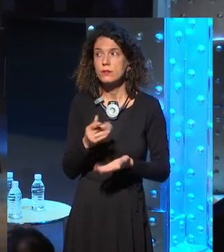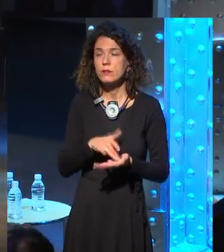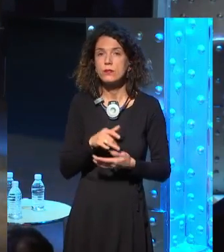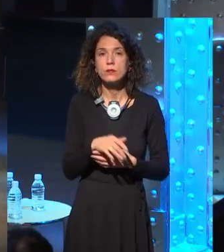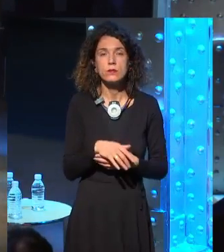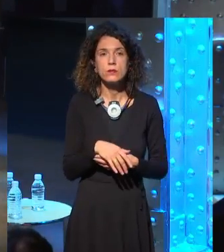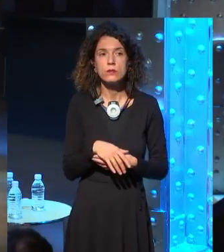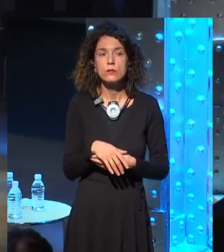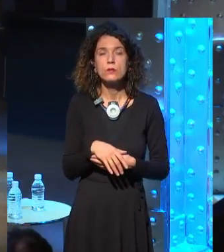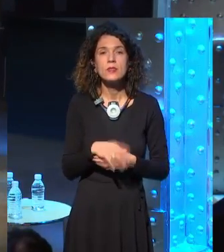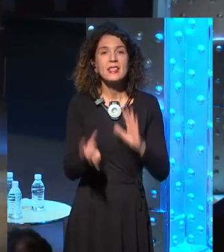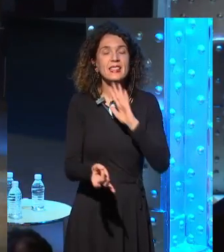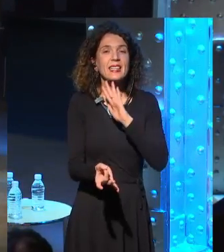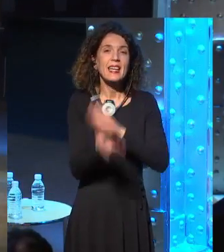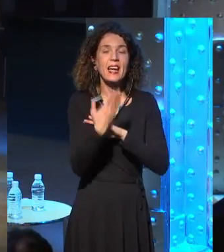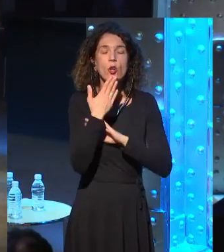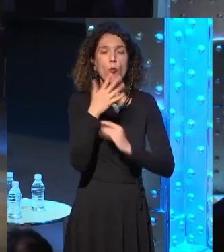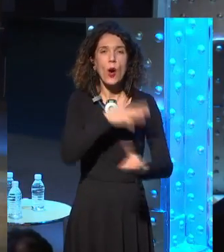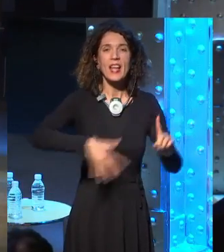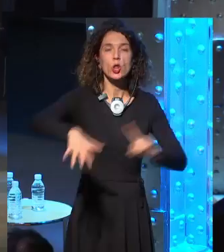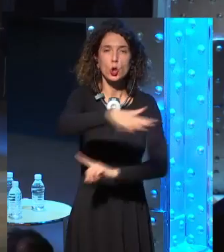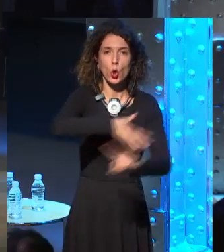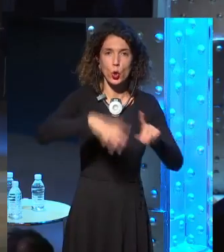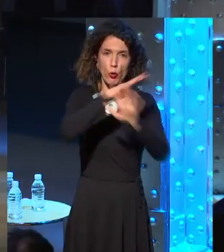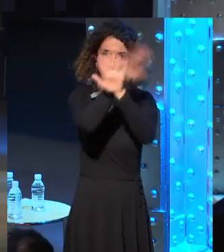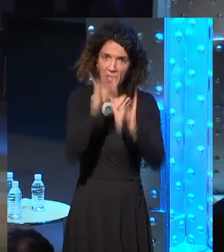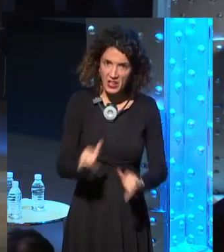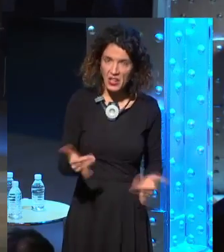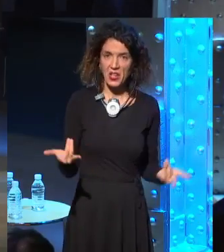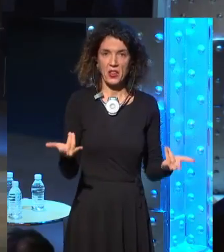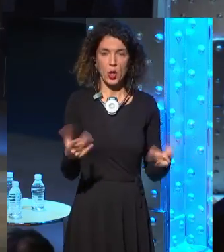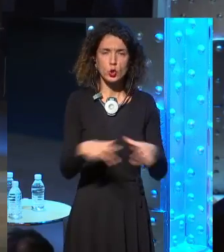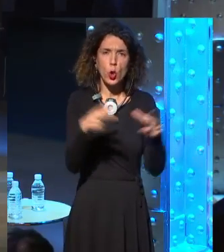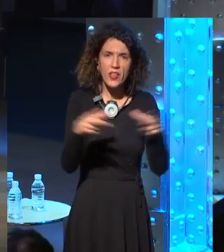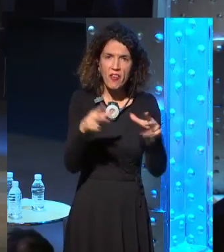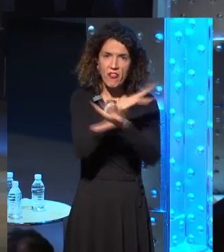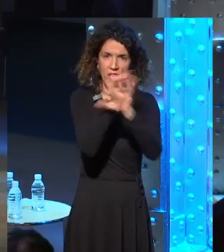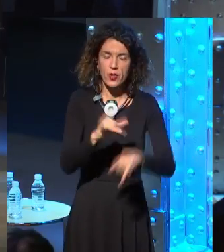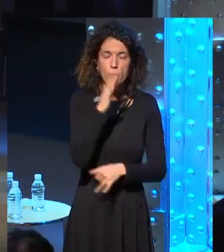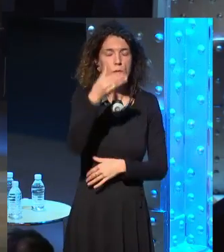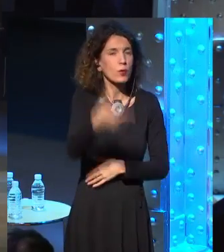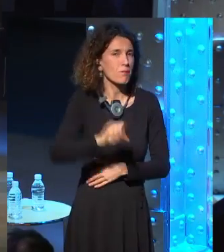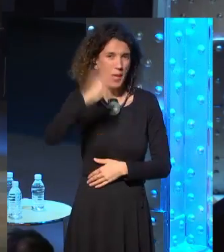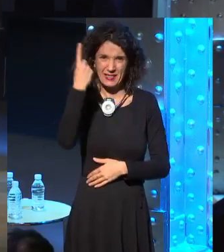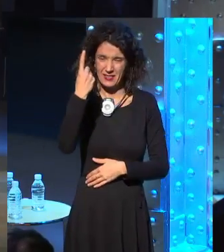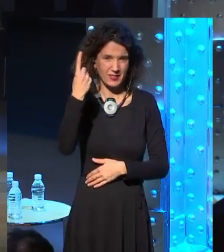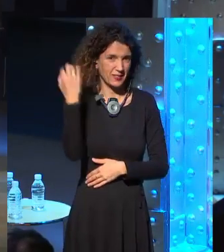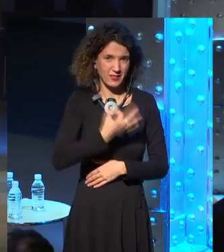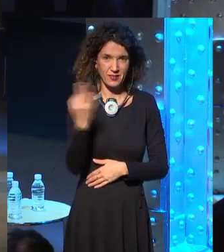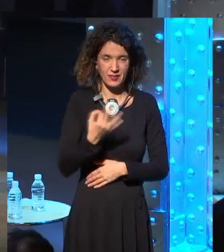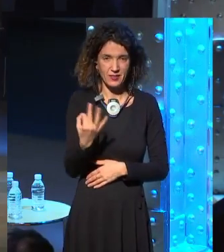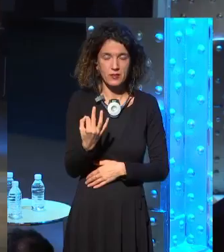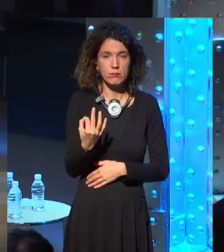happiness habitat, to create good societies, because what really matters is how people's lives are